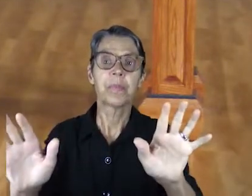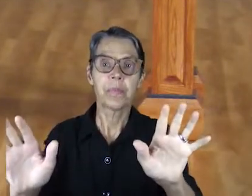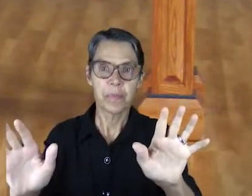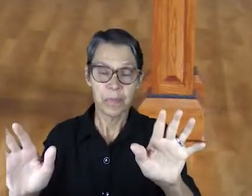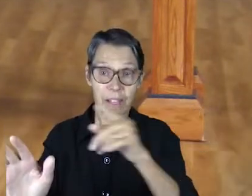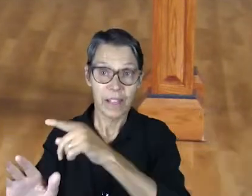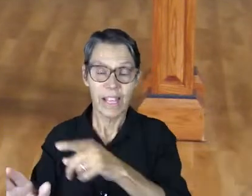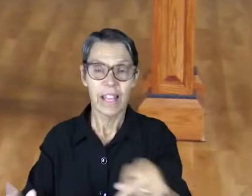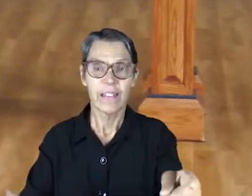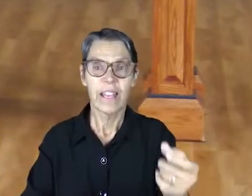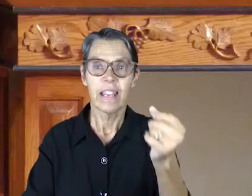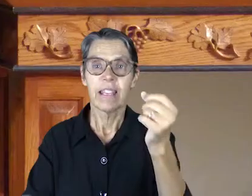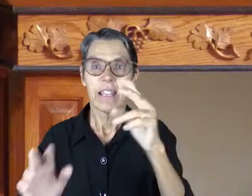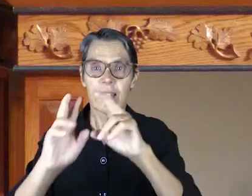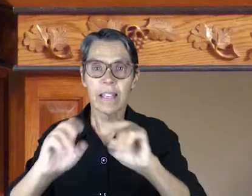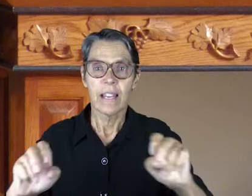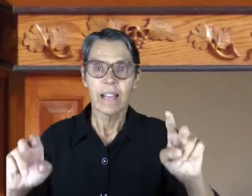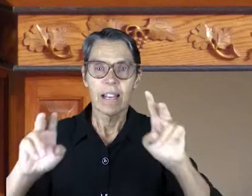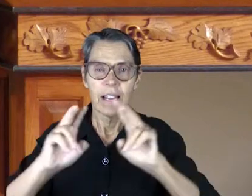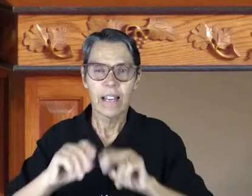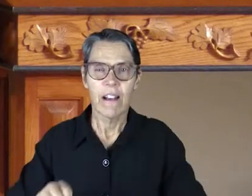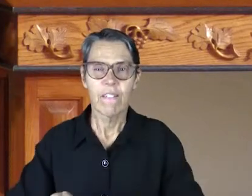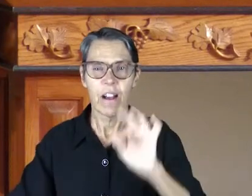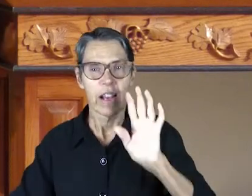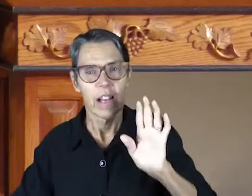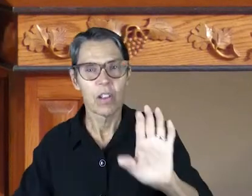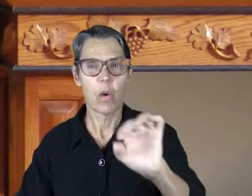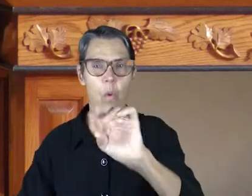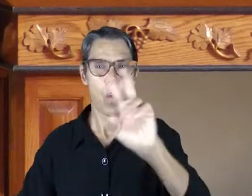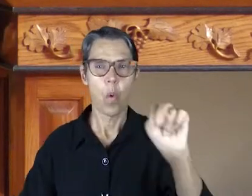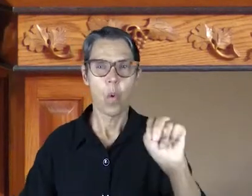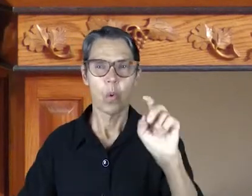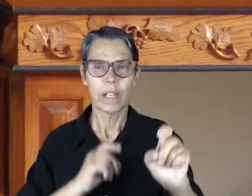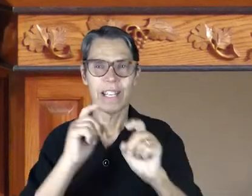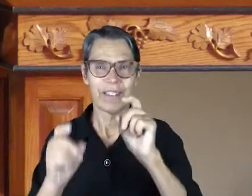brightened so that they can follow it for their gifts.